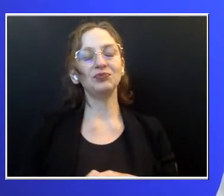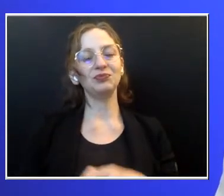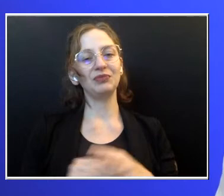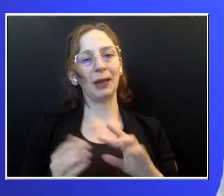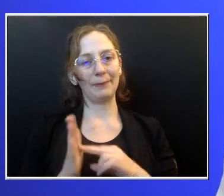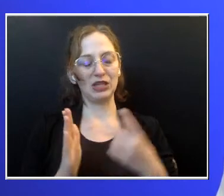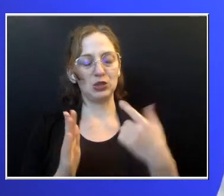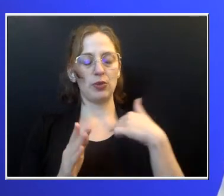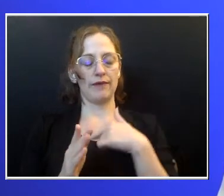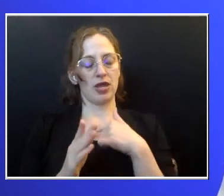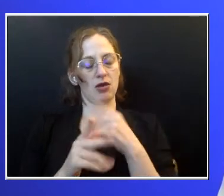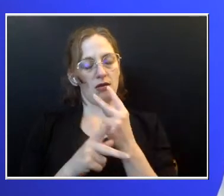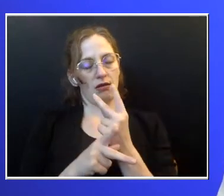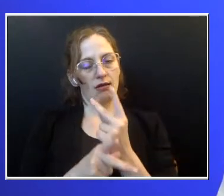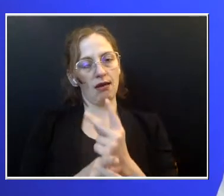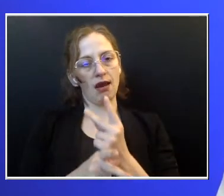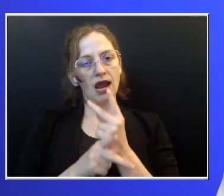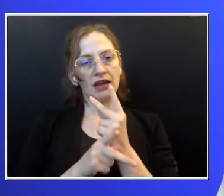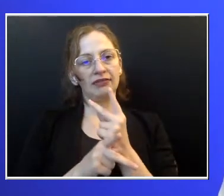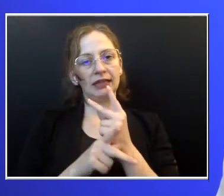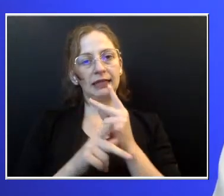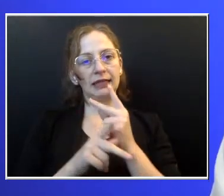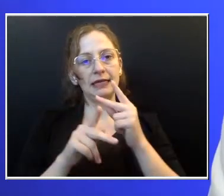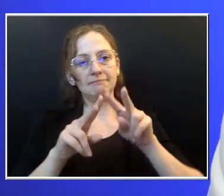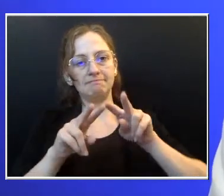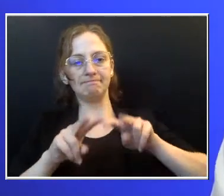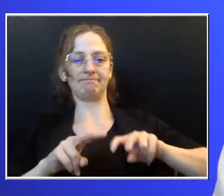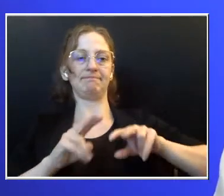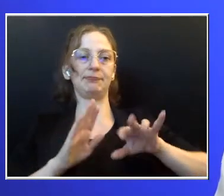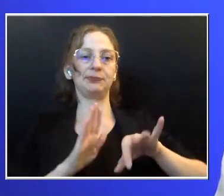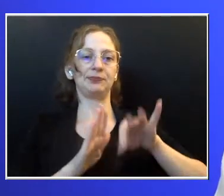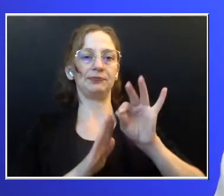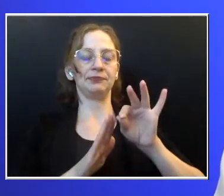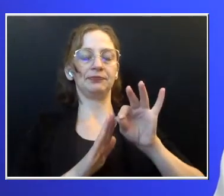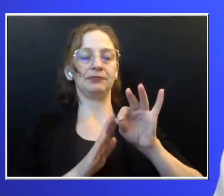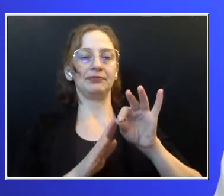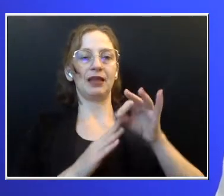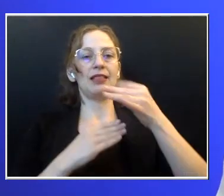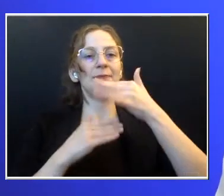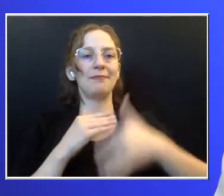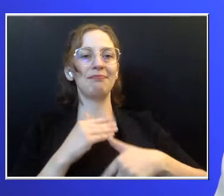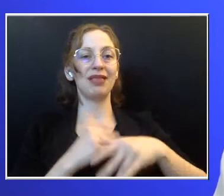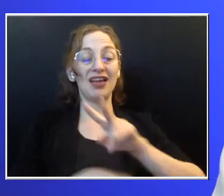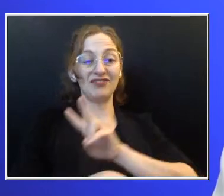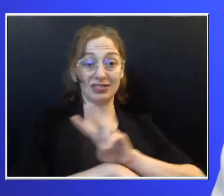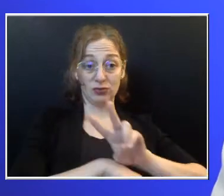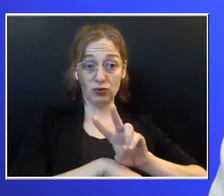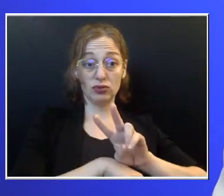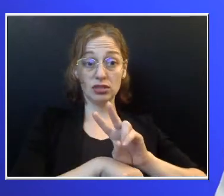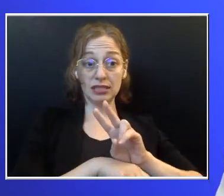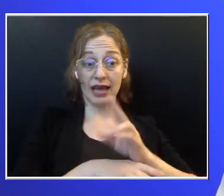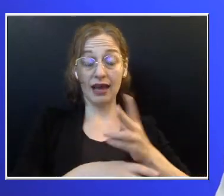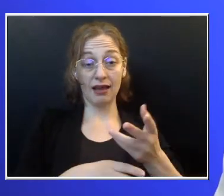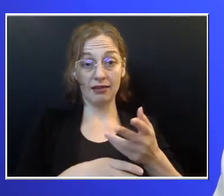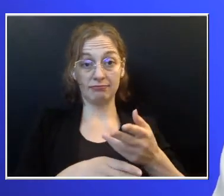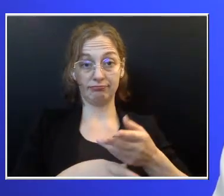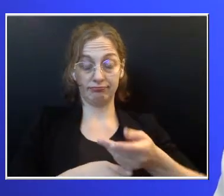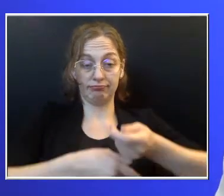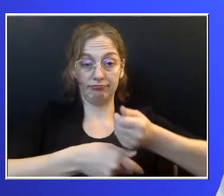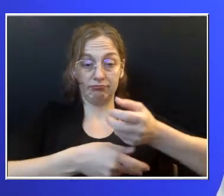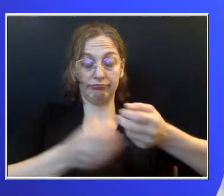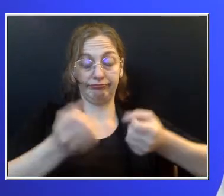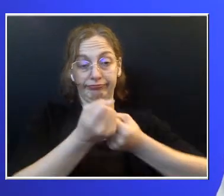that supply that tissue, and then hooking the blood vessels back up underneath the sternum or the